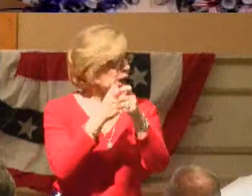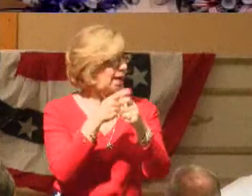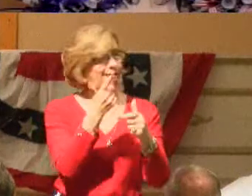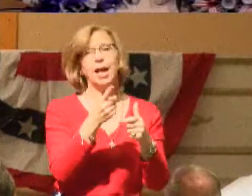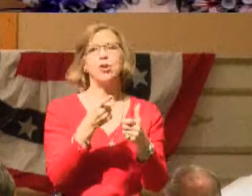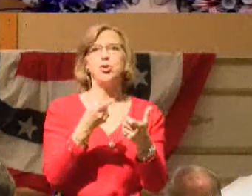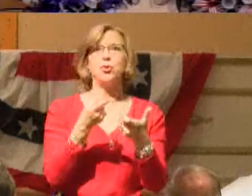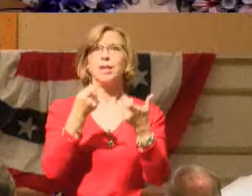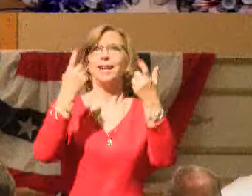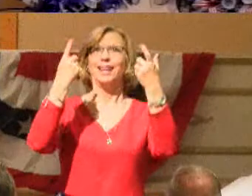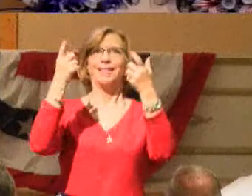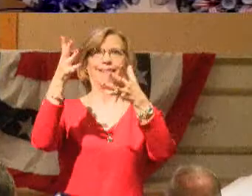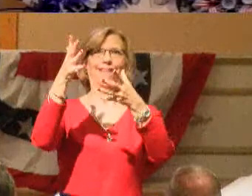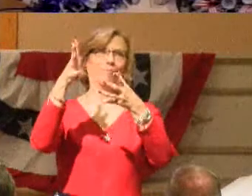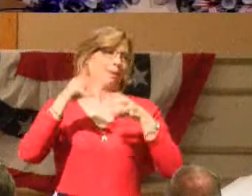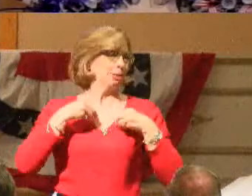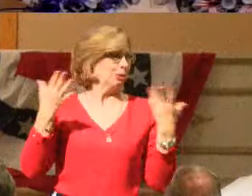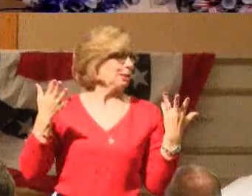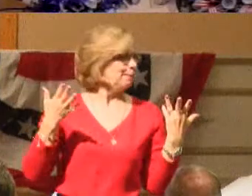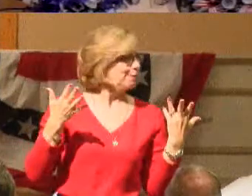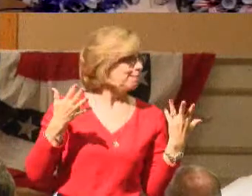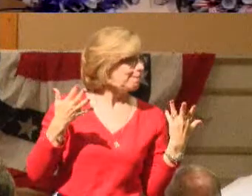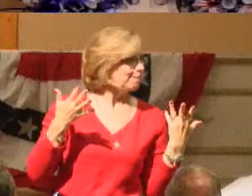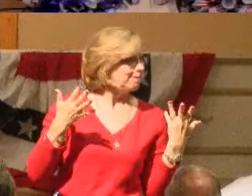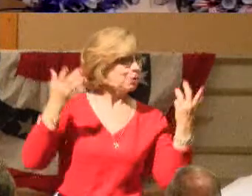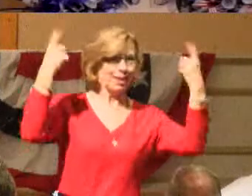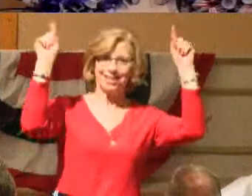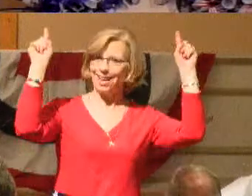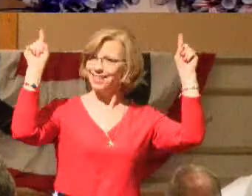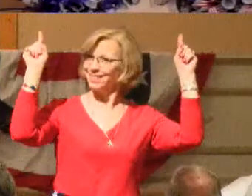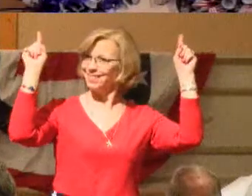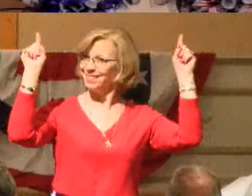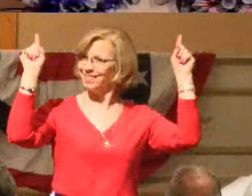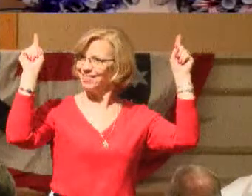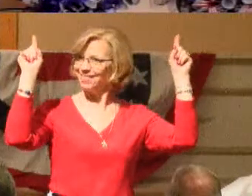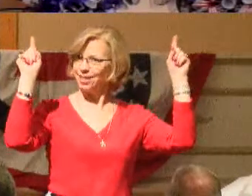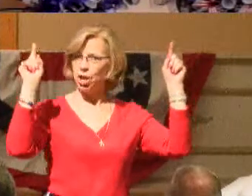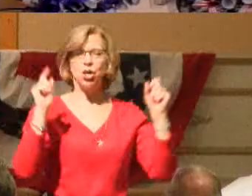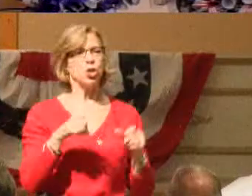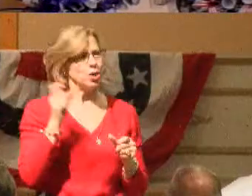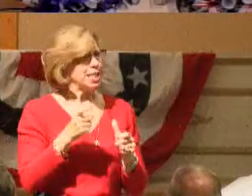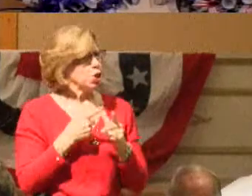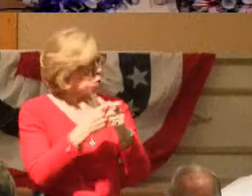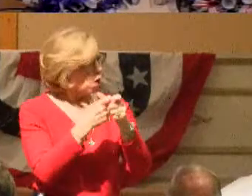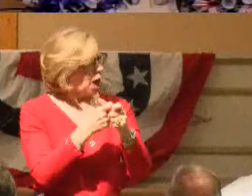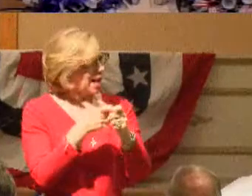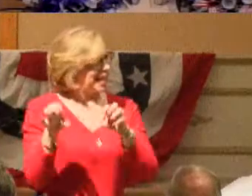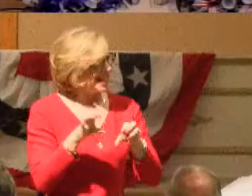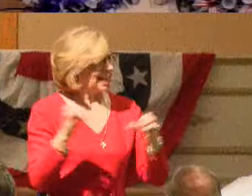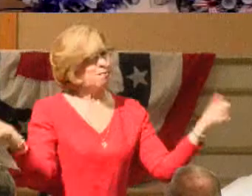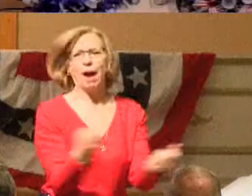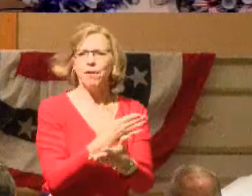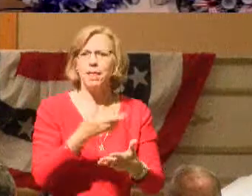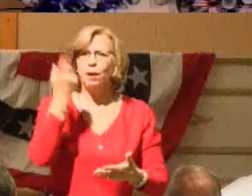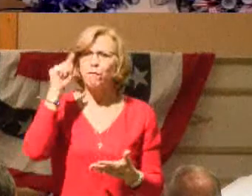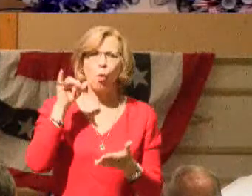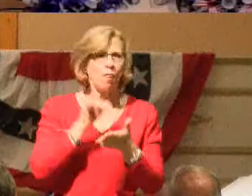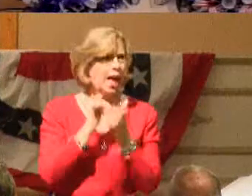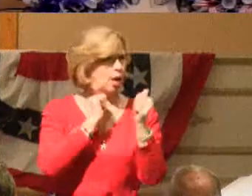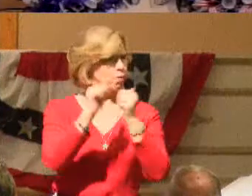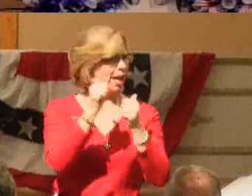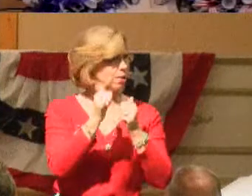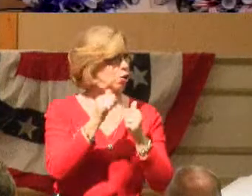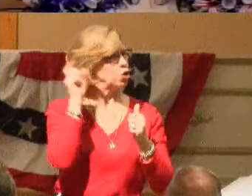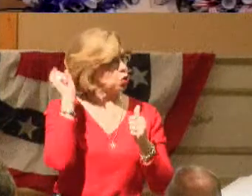attain. You can't run a race competitively without giving it all you've got. You want to give it all you got because you want to win